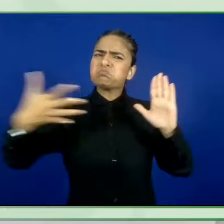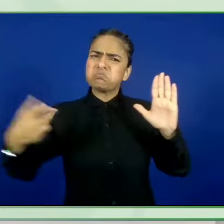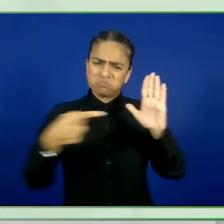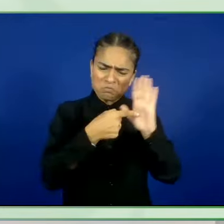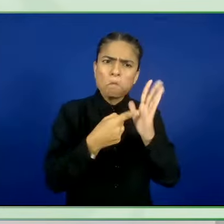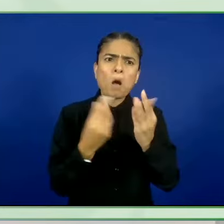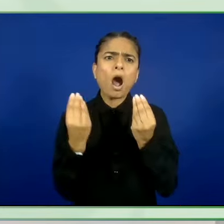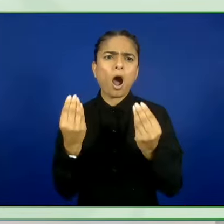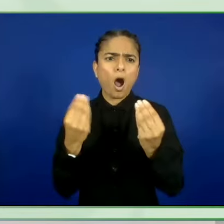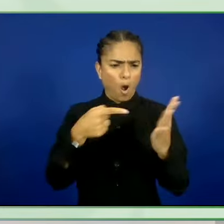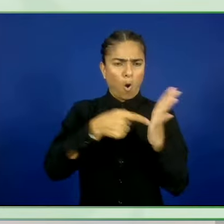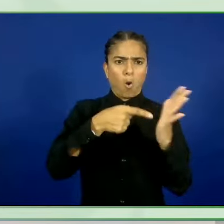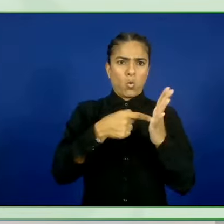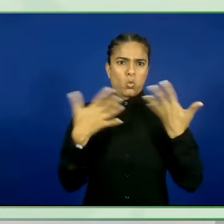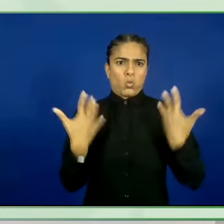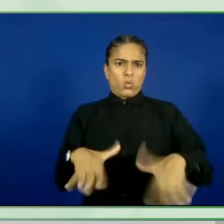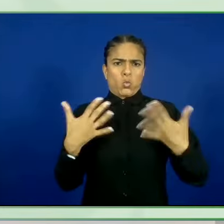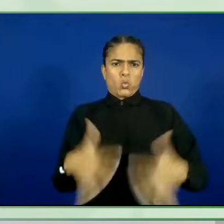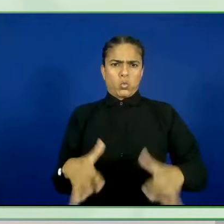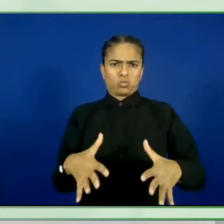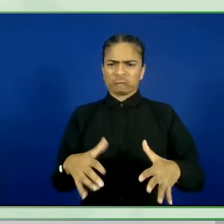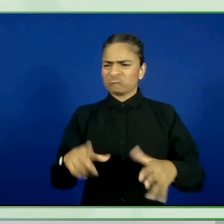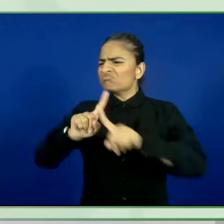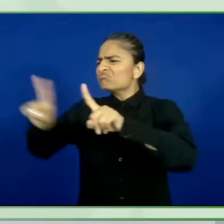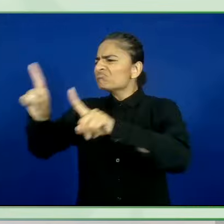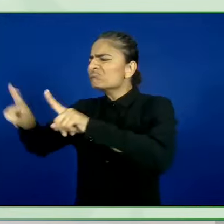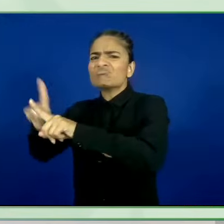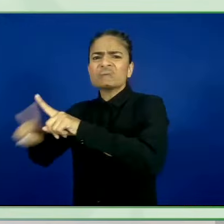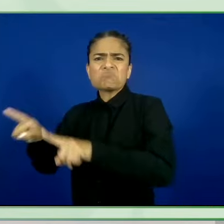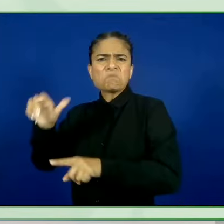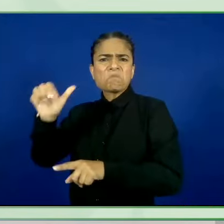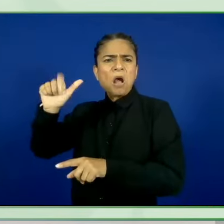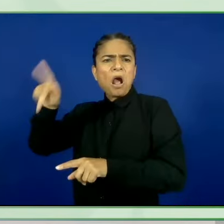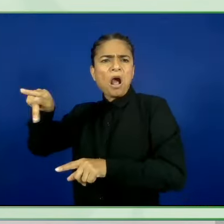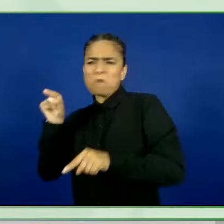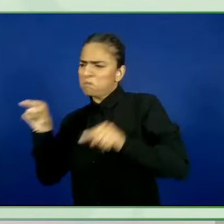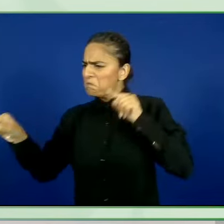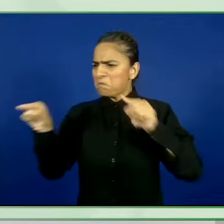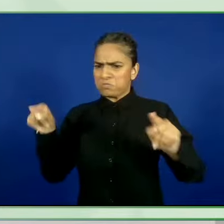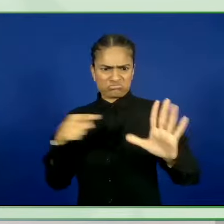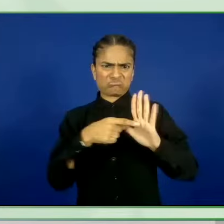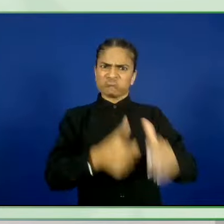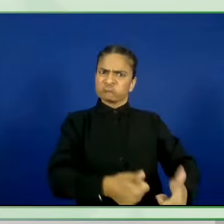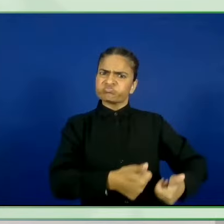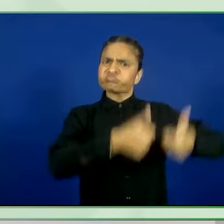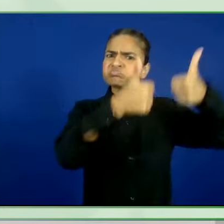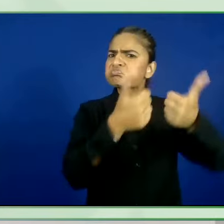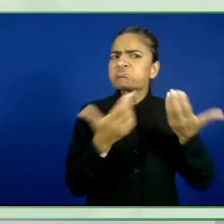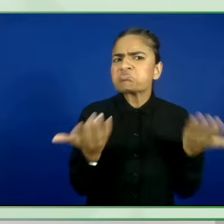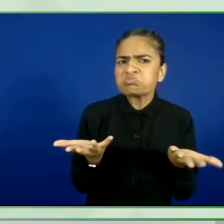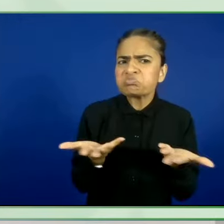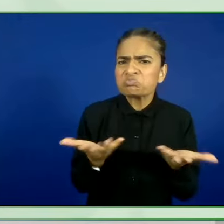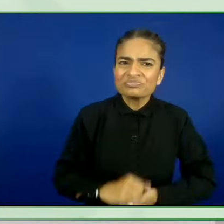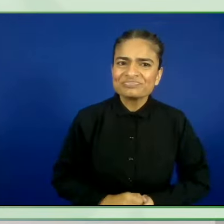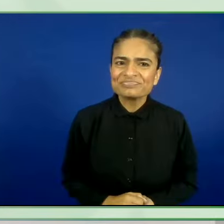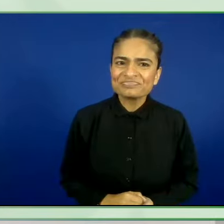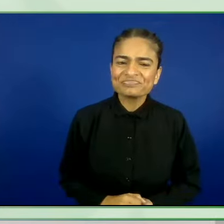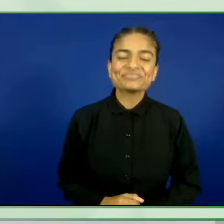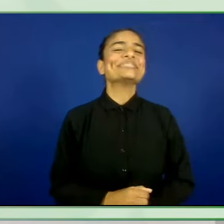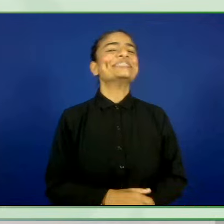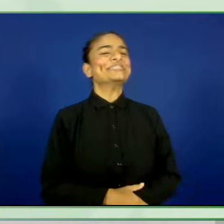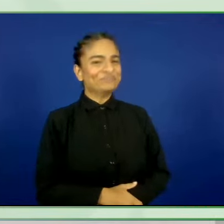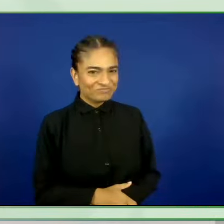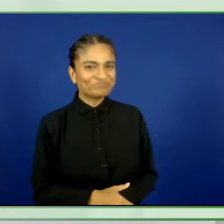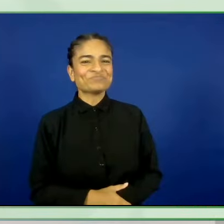from any others that might be out there? All right, thank you very much. Yes, we